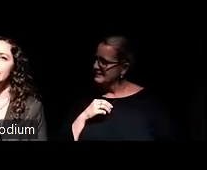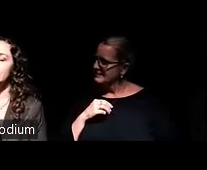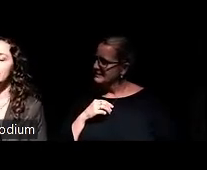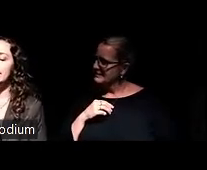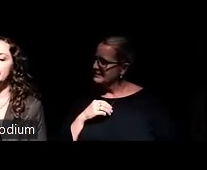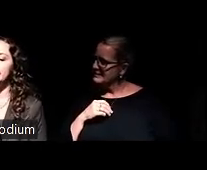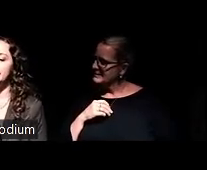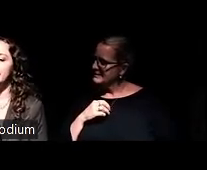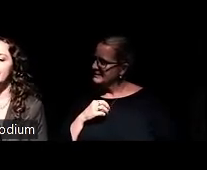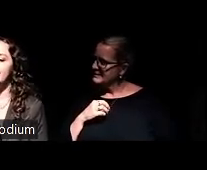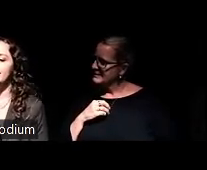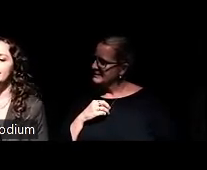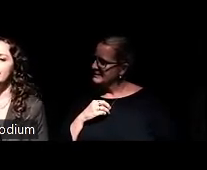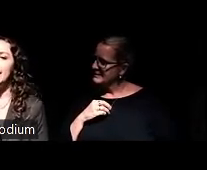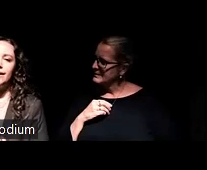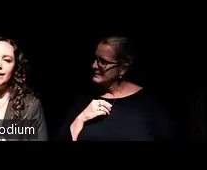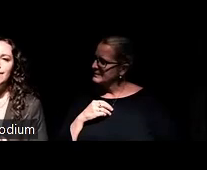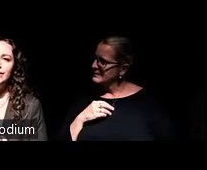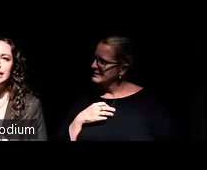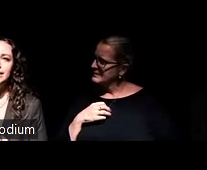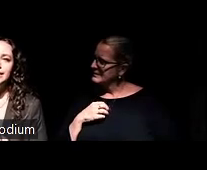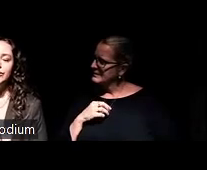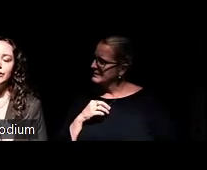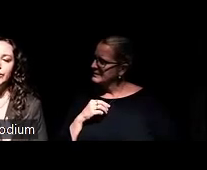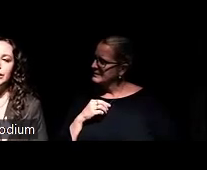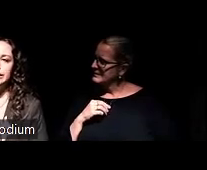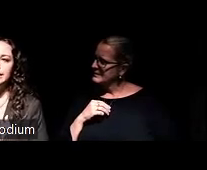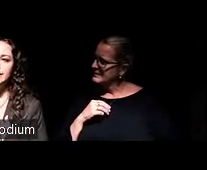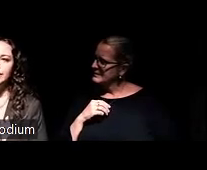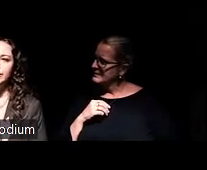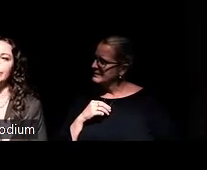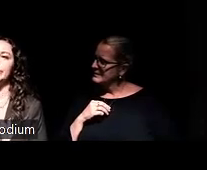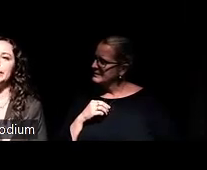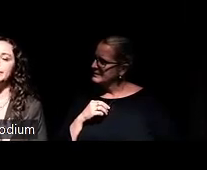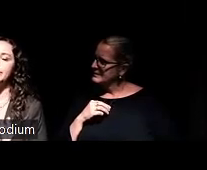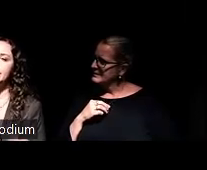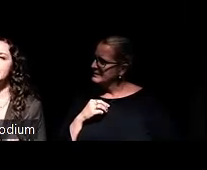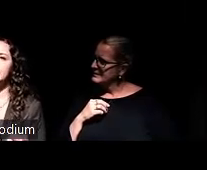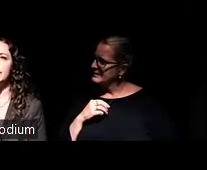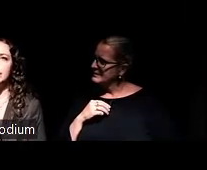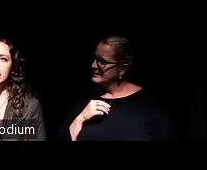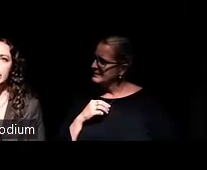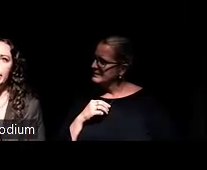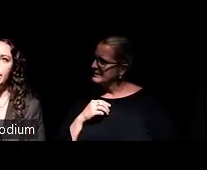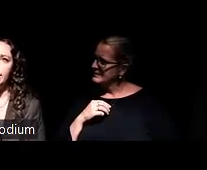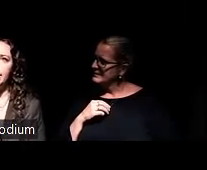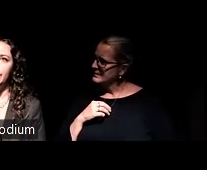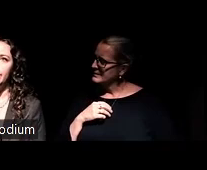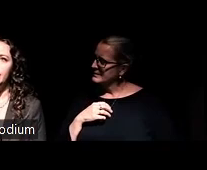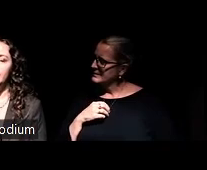included. So yeah, I haven't seen a deconstruction ordinance that does include solar panels, but that's really interesting to think about